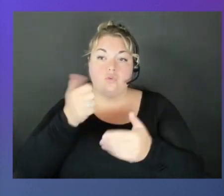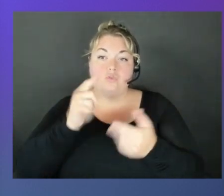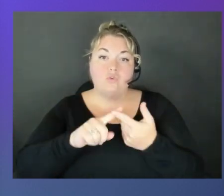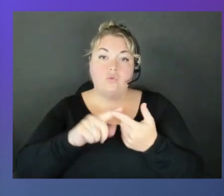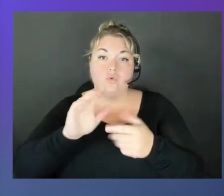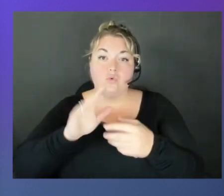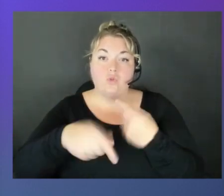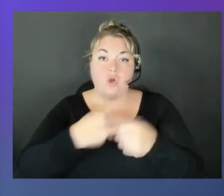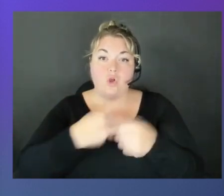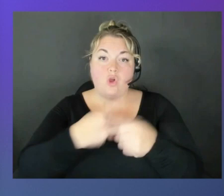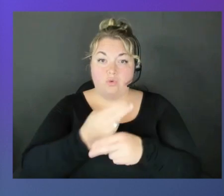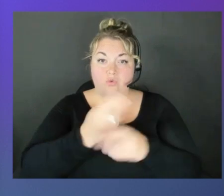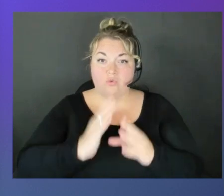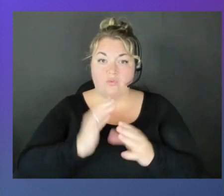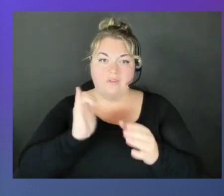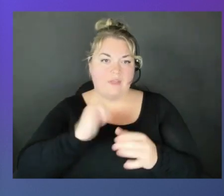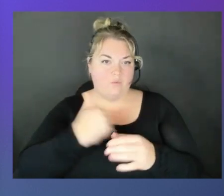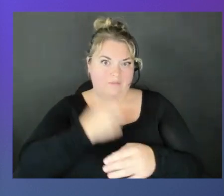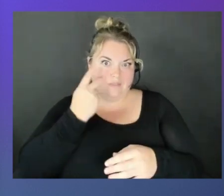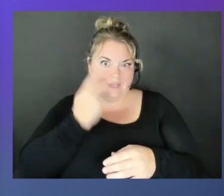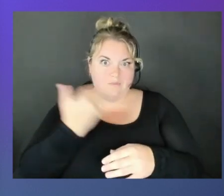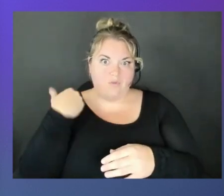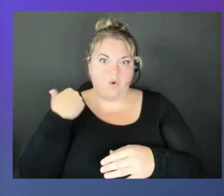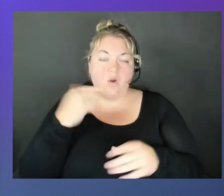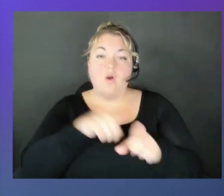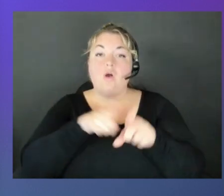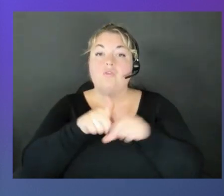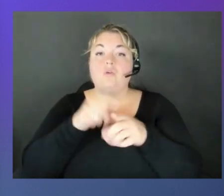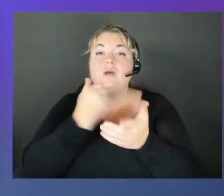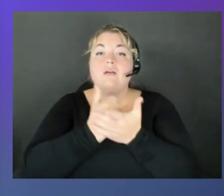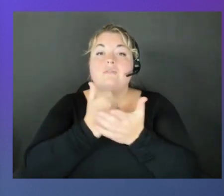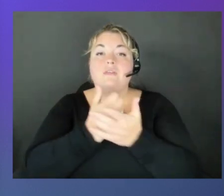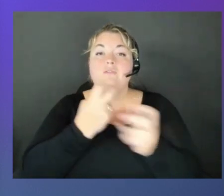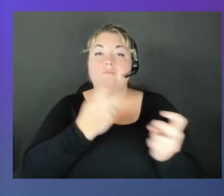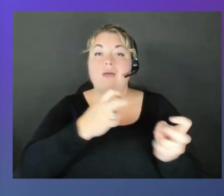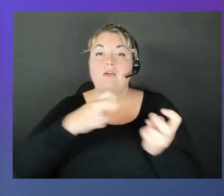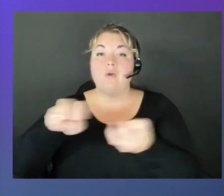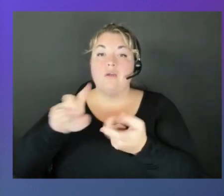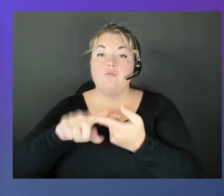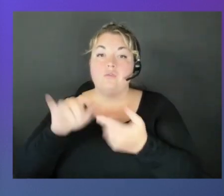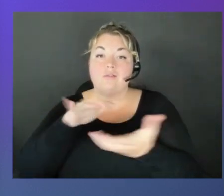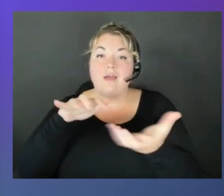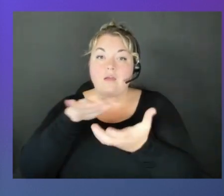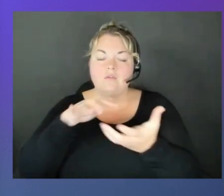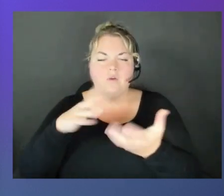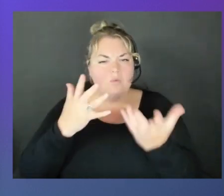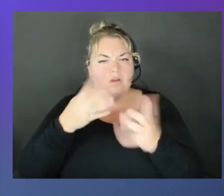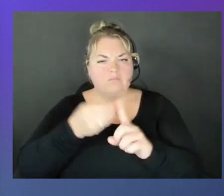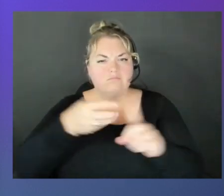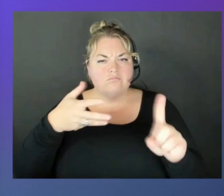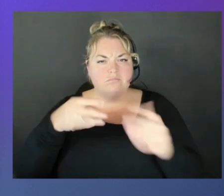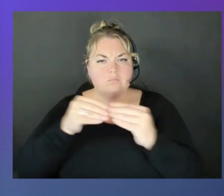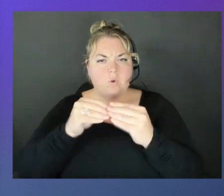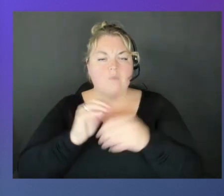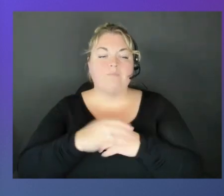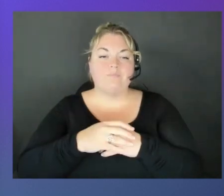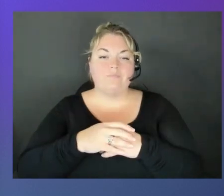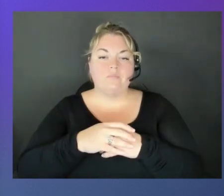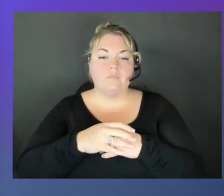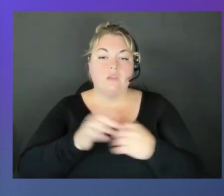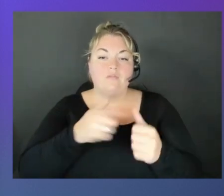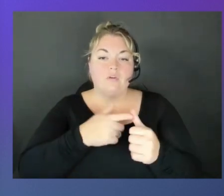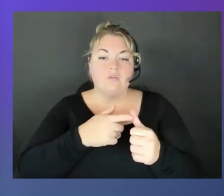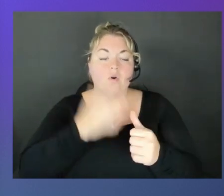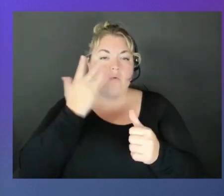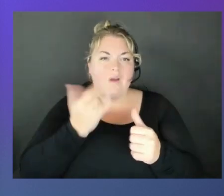section, it also helps them to migrate to the cloud. Well, let's discuss that a little more. First, why do organizations